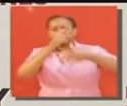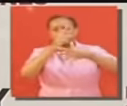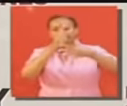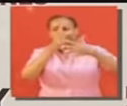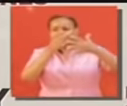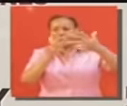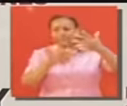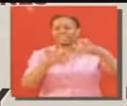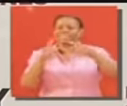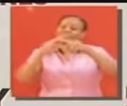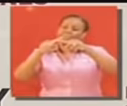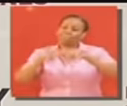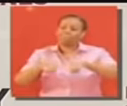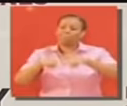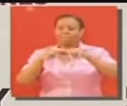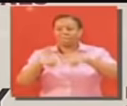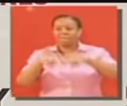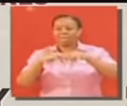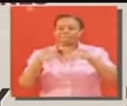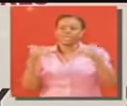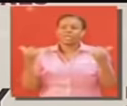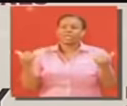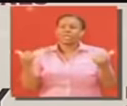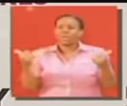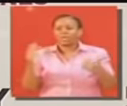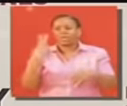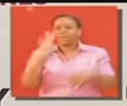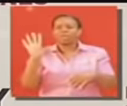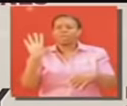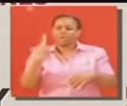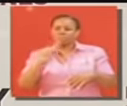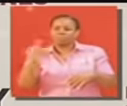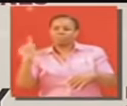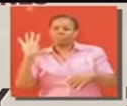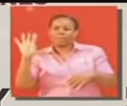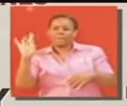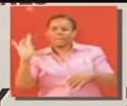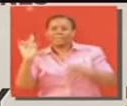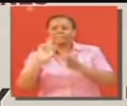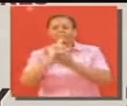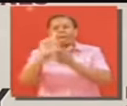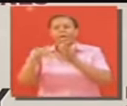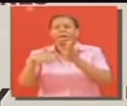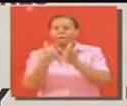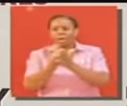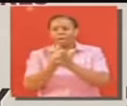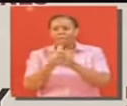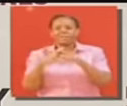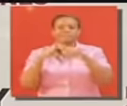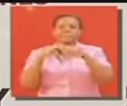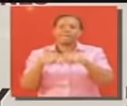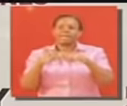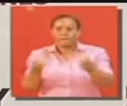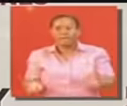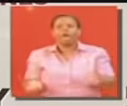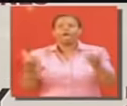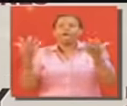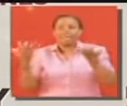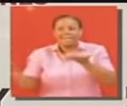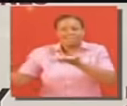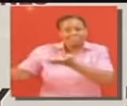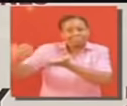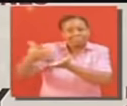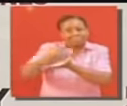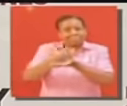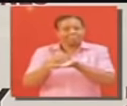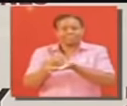on. Outside of this, we also have the GeneXpert machines where you get your test results